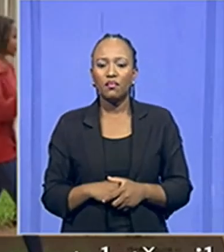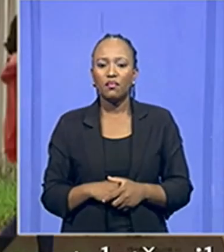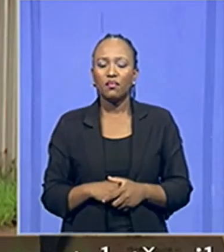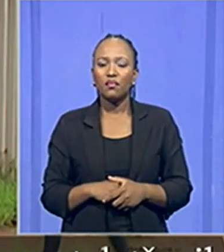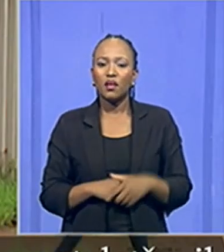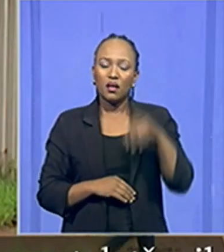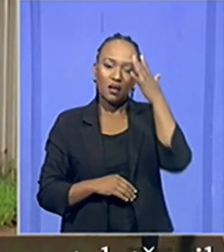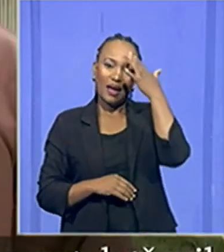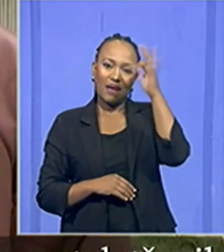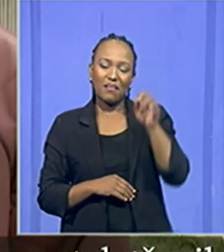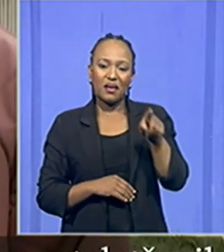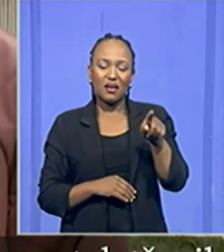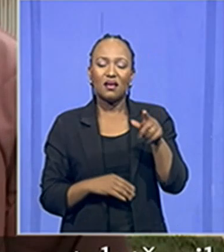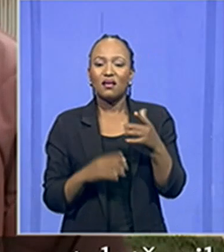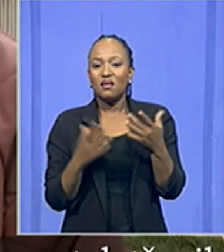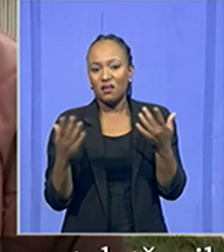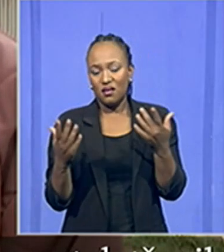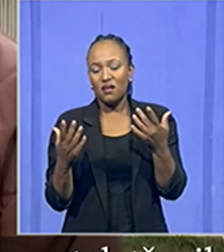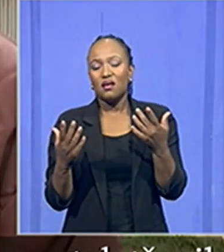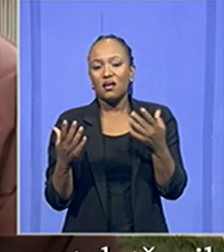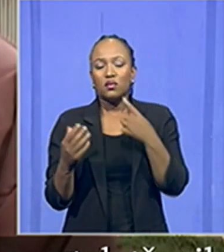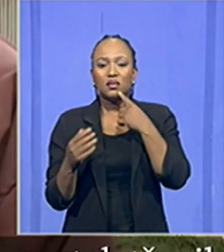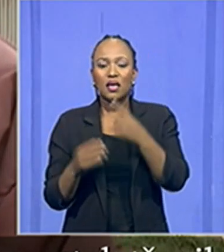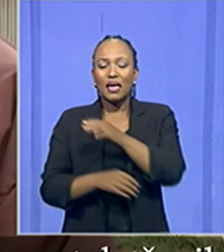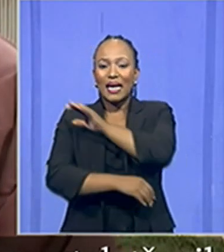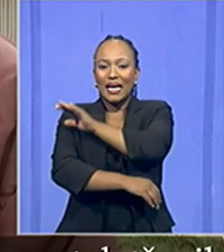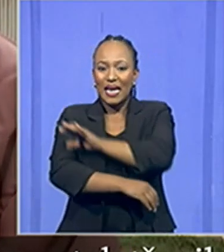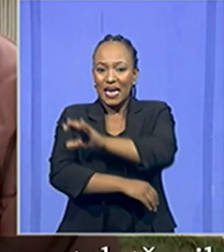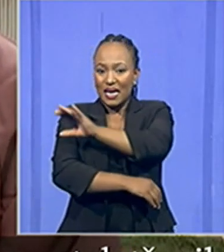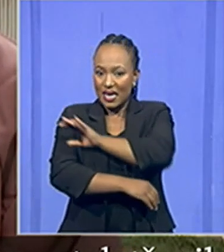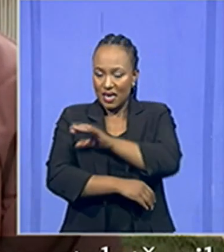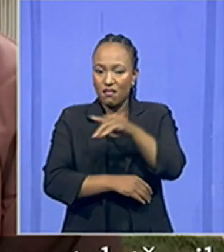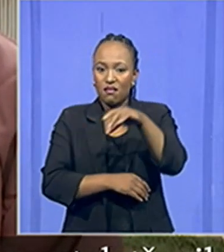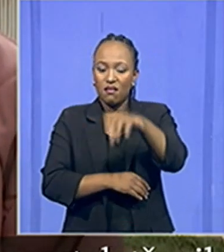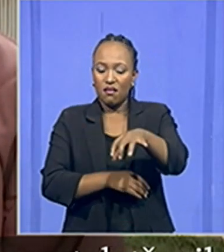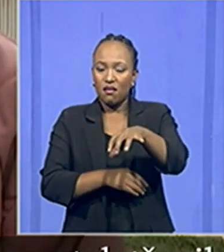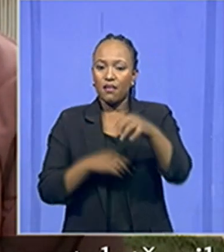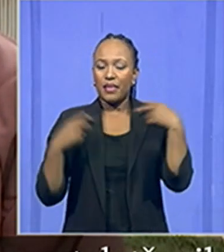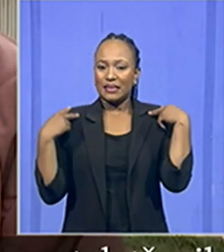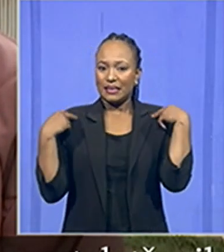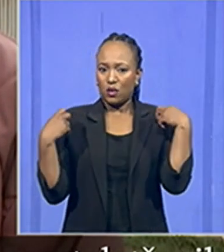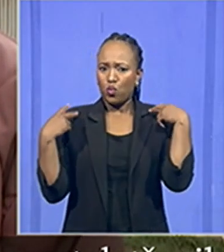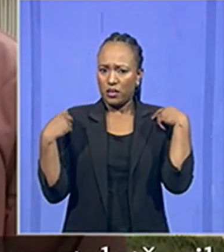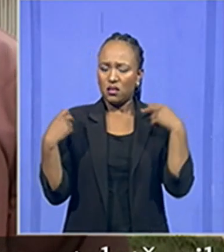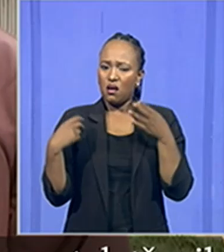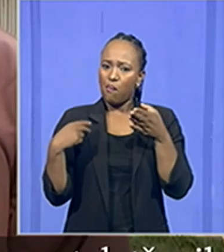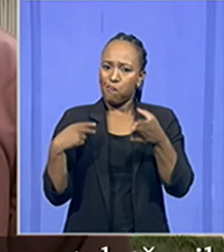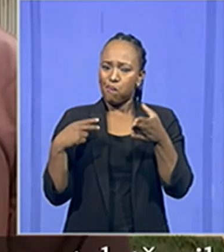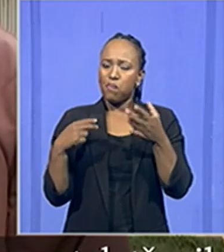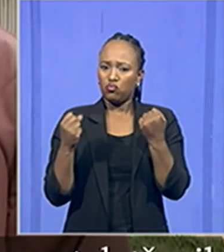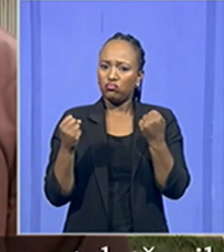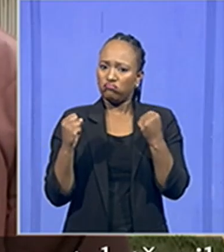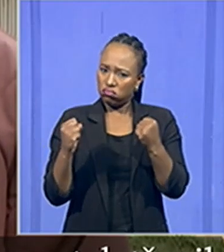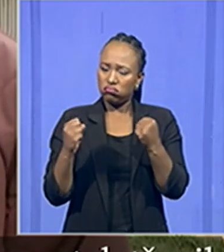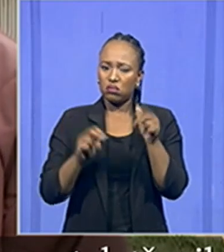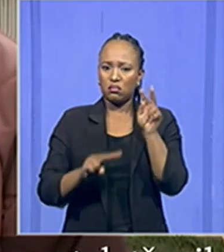gore tleliniki ka gore ke maphelo a rena o bee di-security tše e le gore di matlafaditšwe gore dio tša mohuto ga di direga di